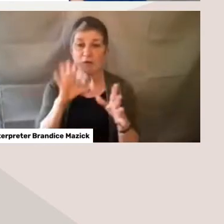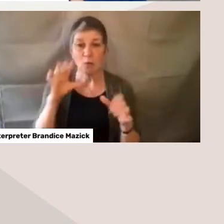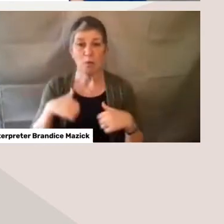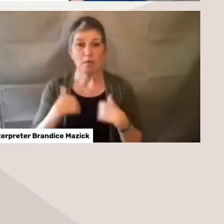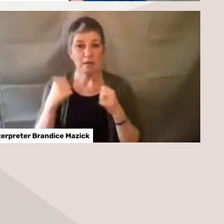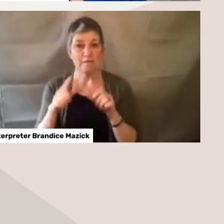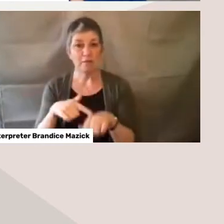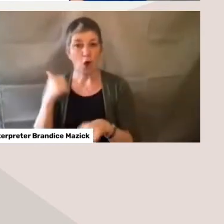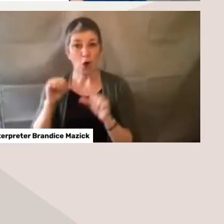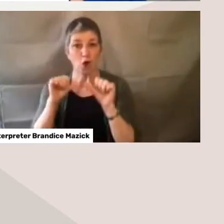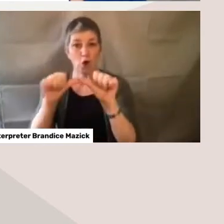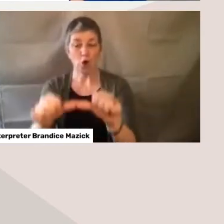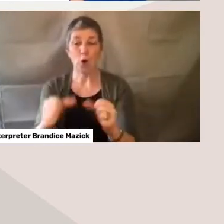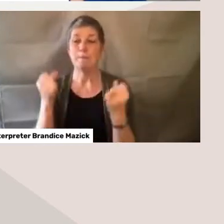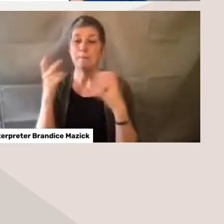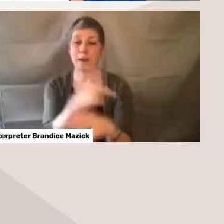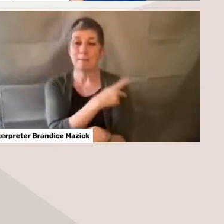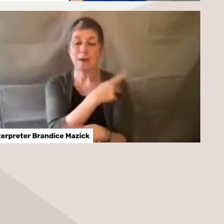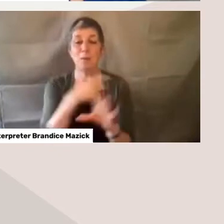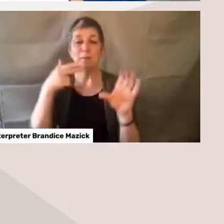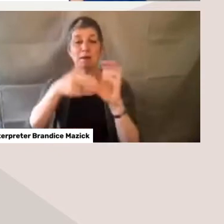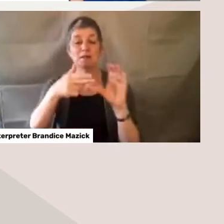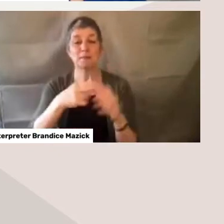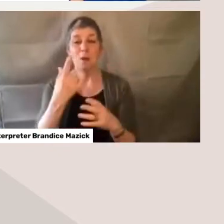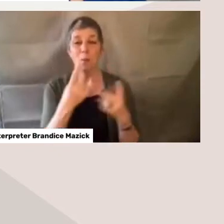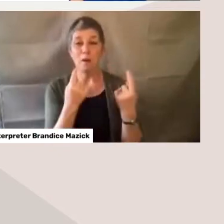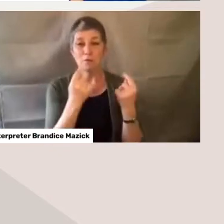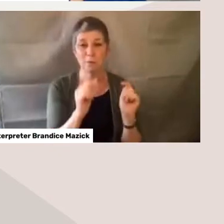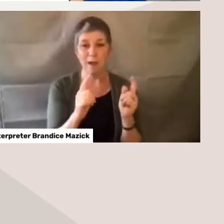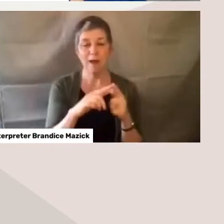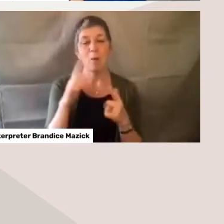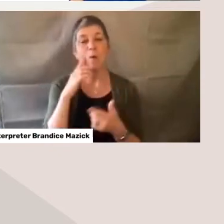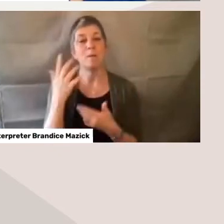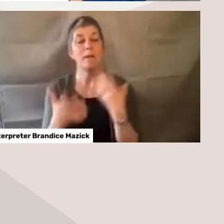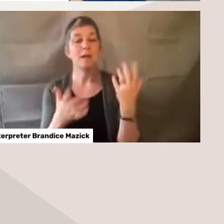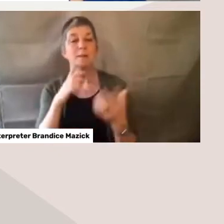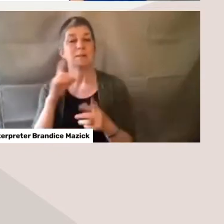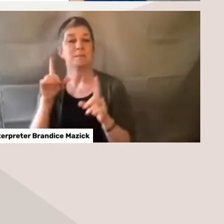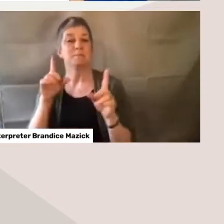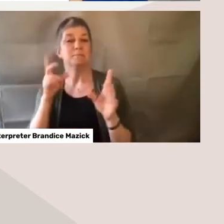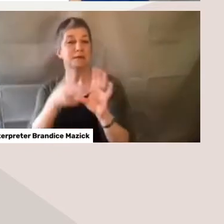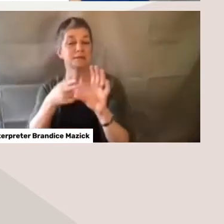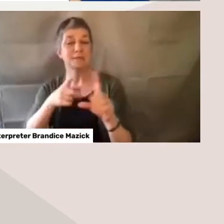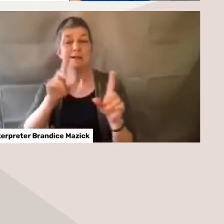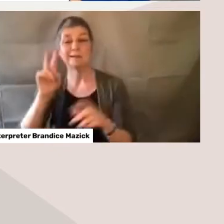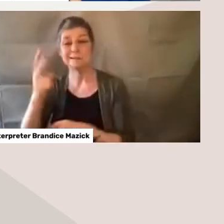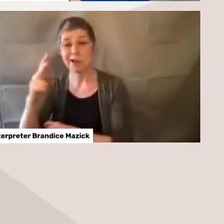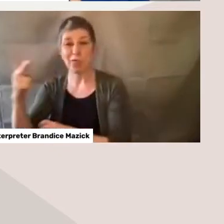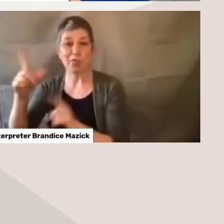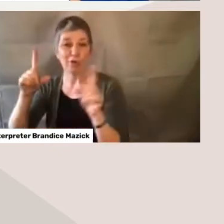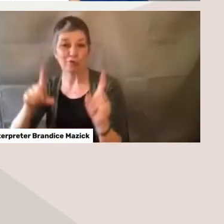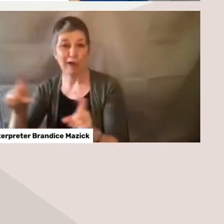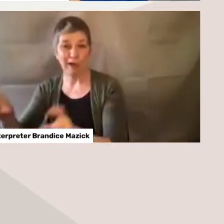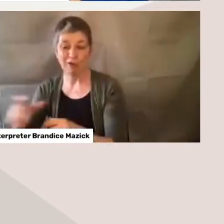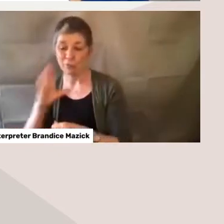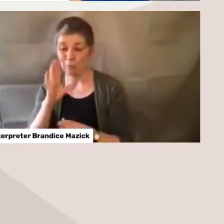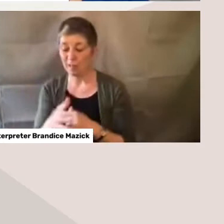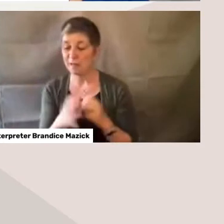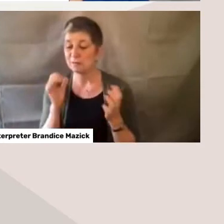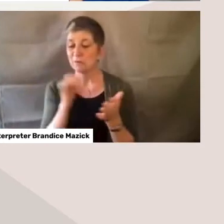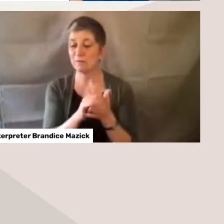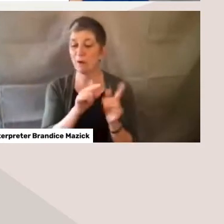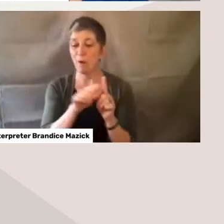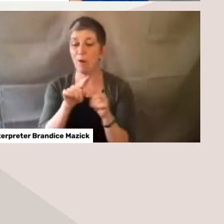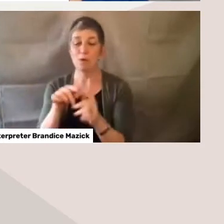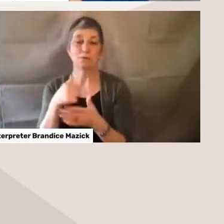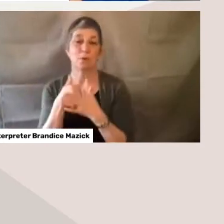longer. And then many patients that participate in one trial will participate in the second one and a third one. And so that also